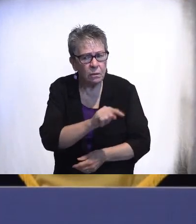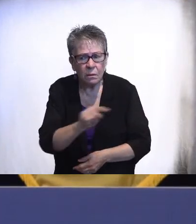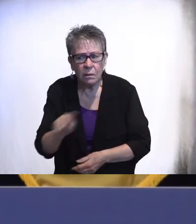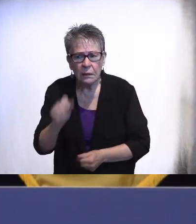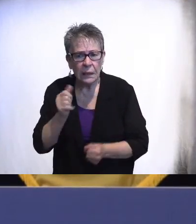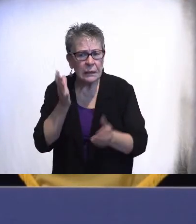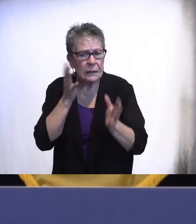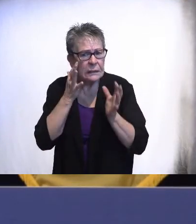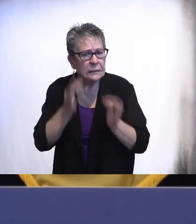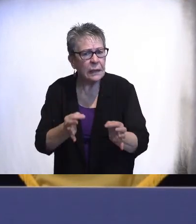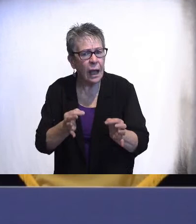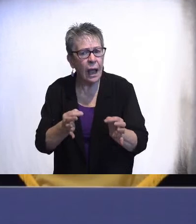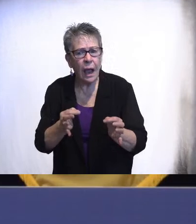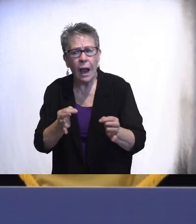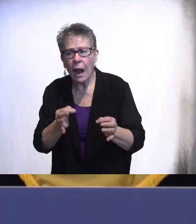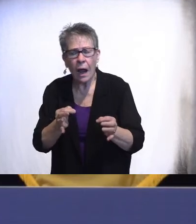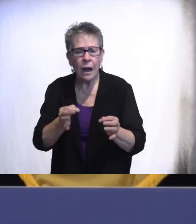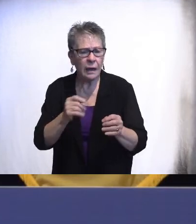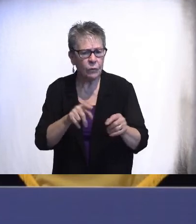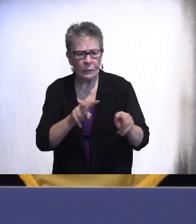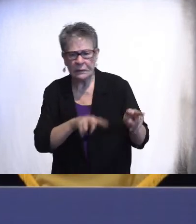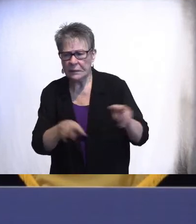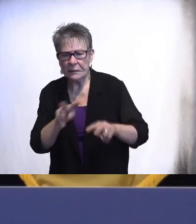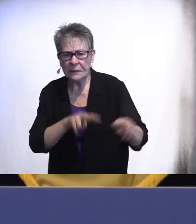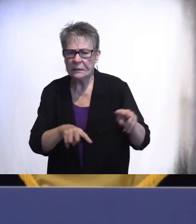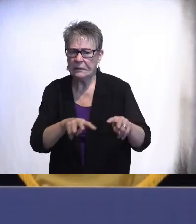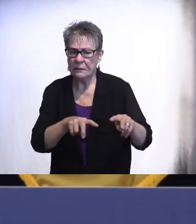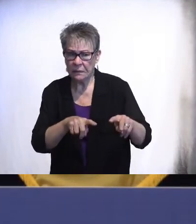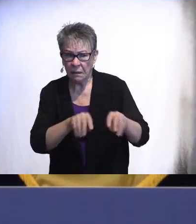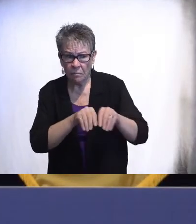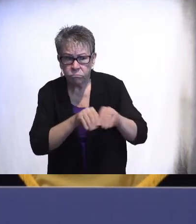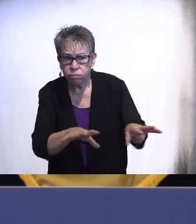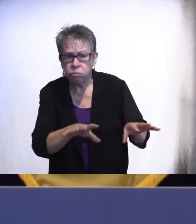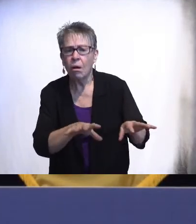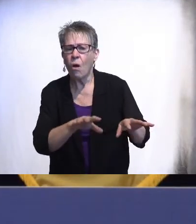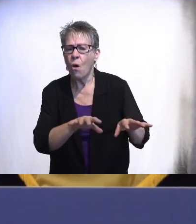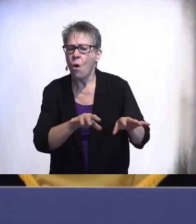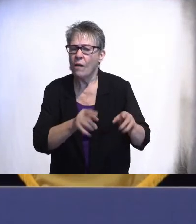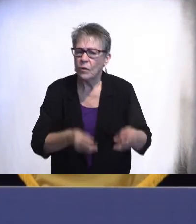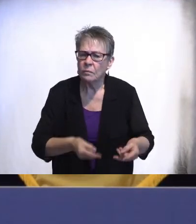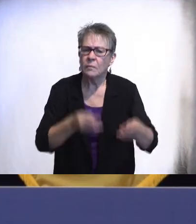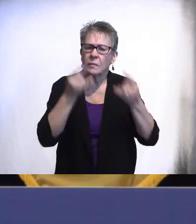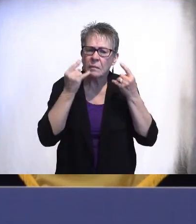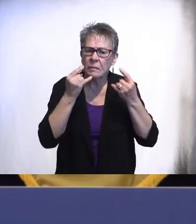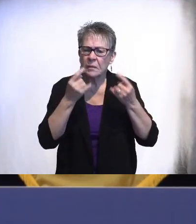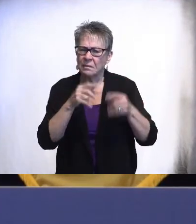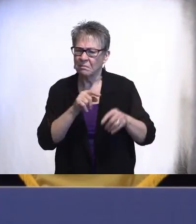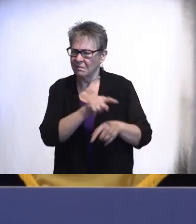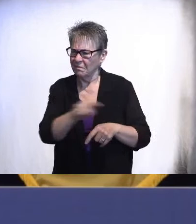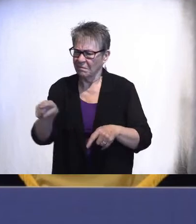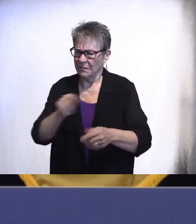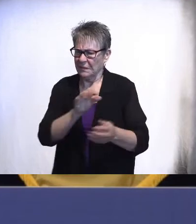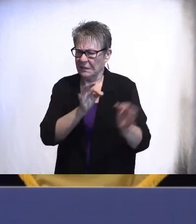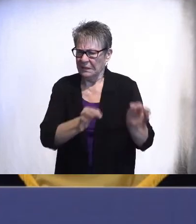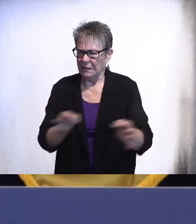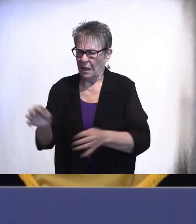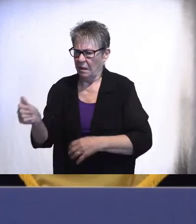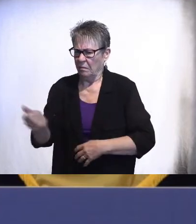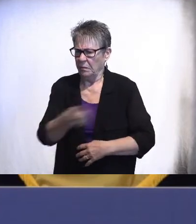instance. In the child care, I answered in colleges and universities. My view is